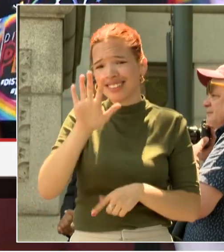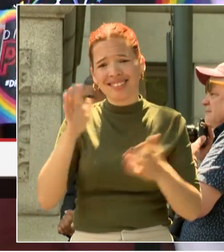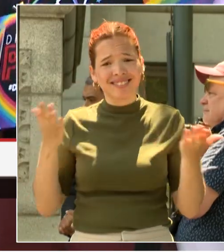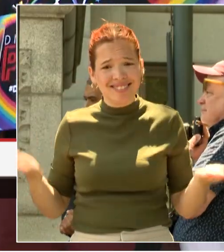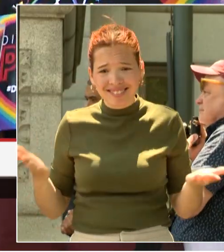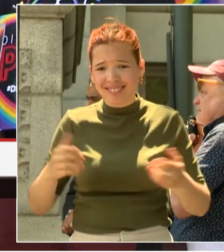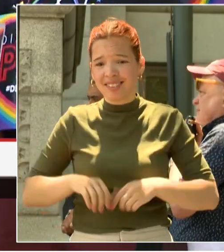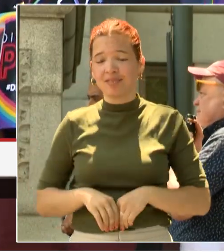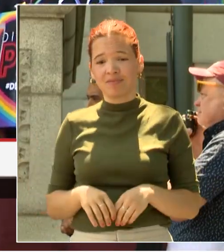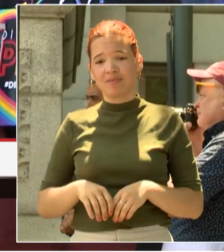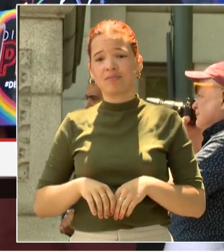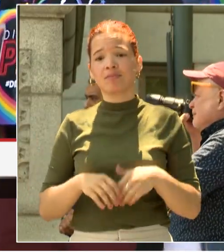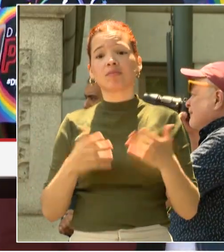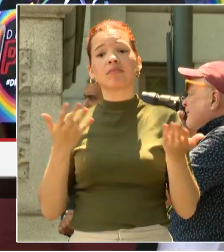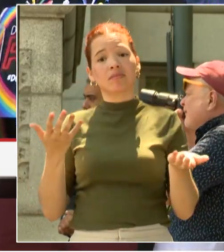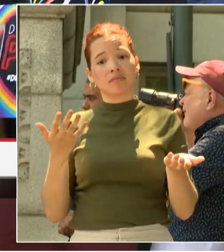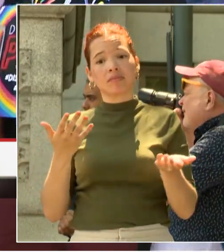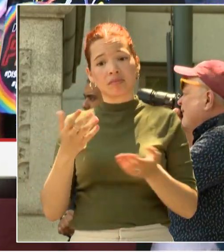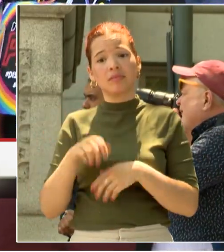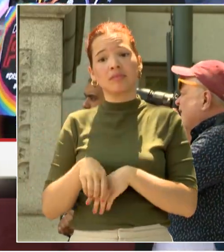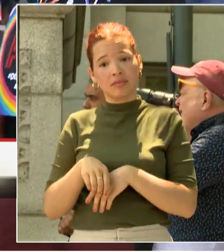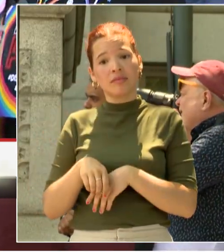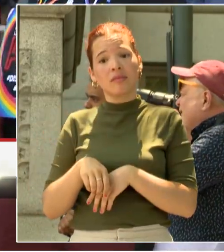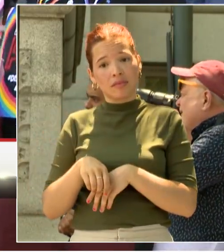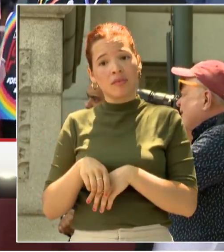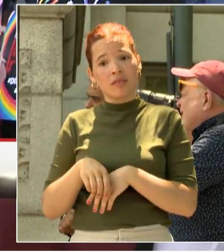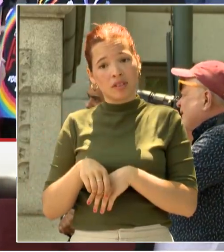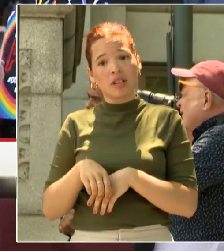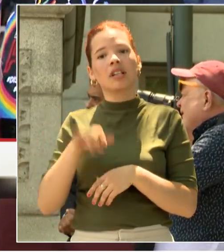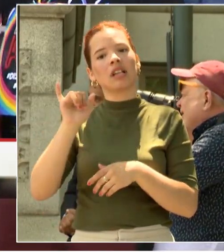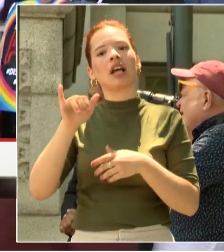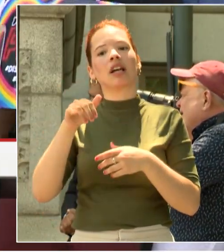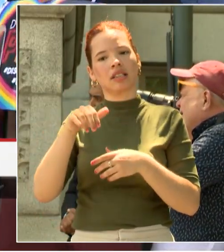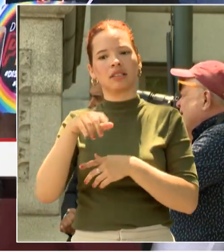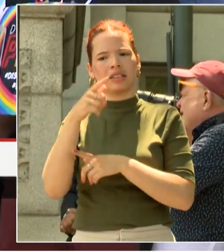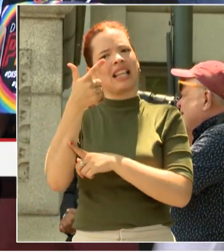Also, the gayest city in the world.